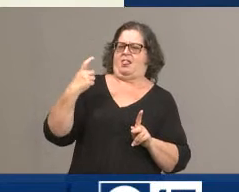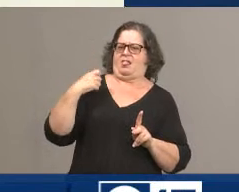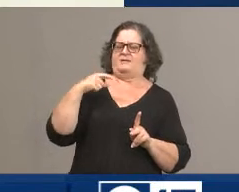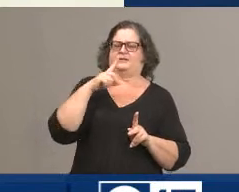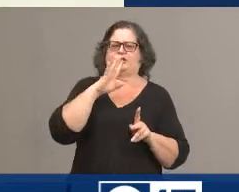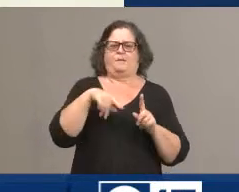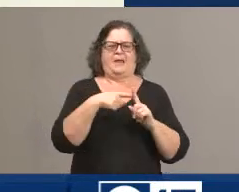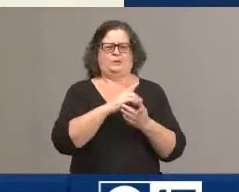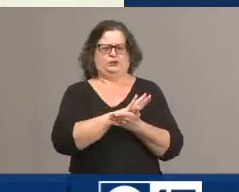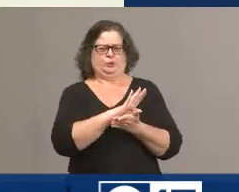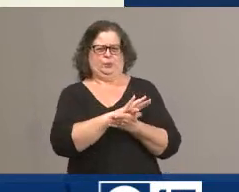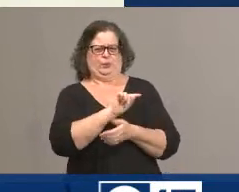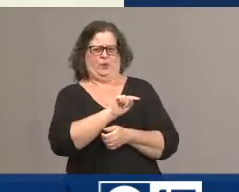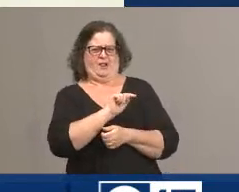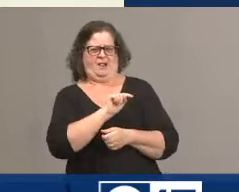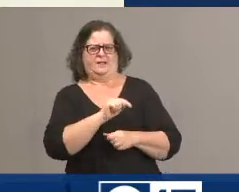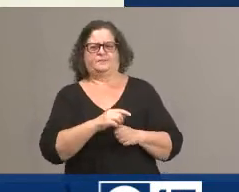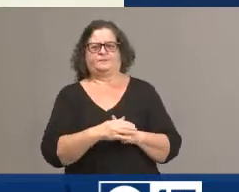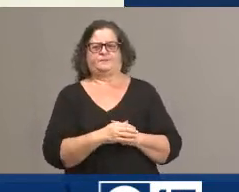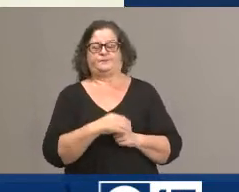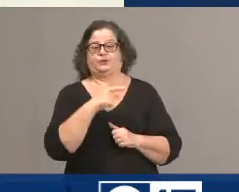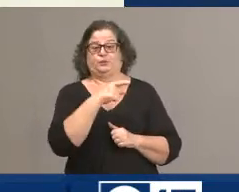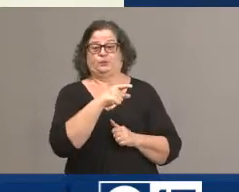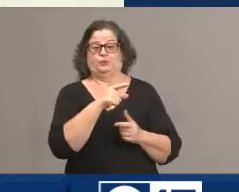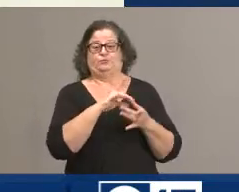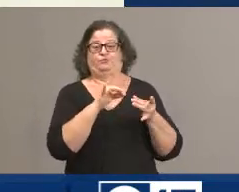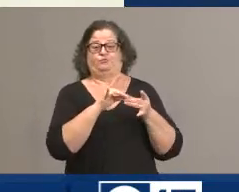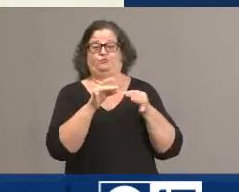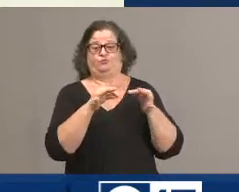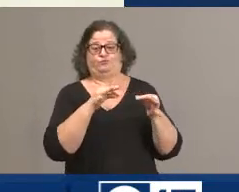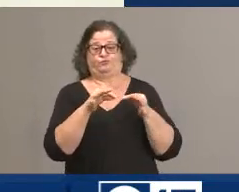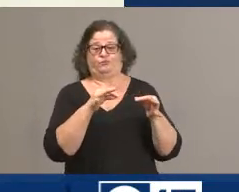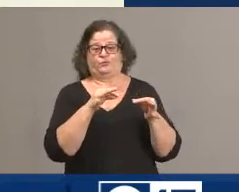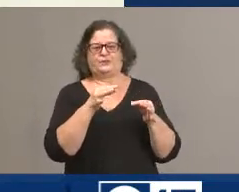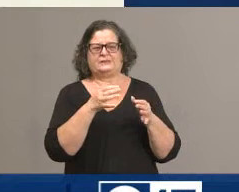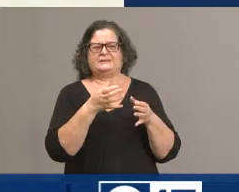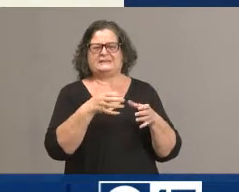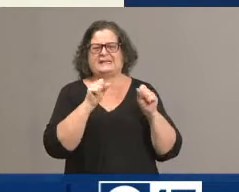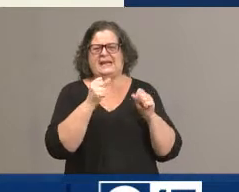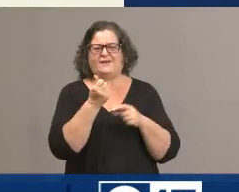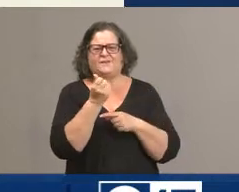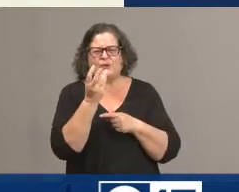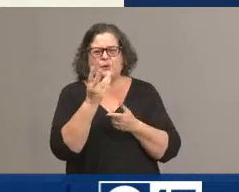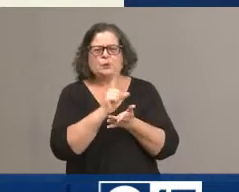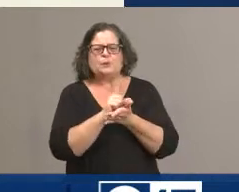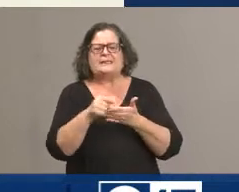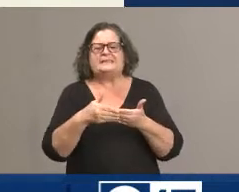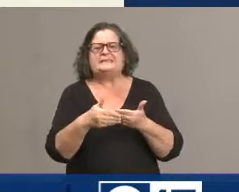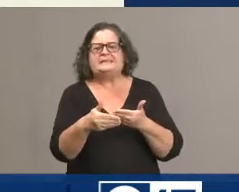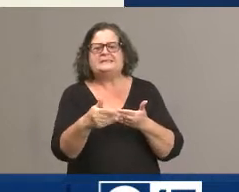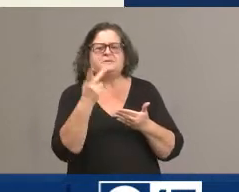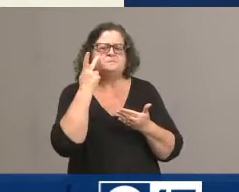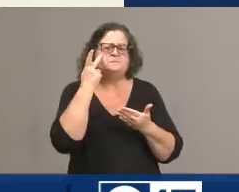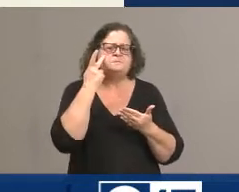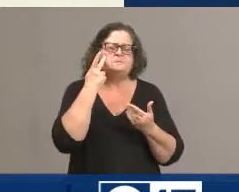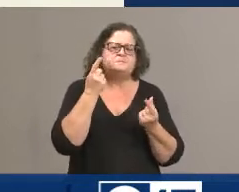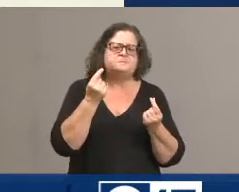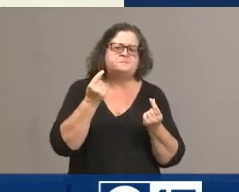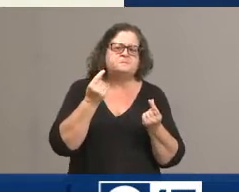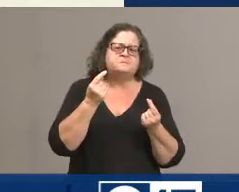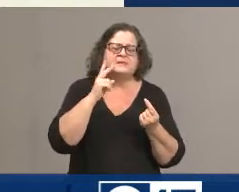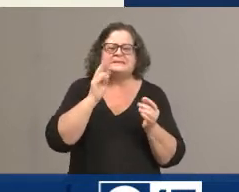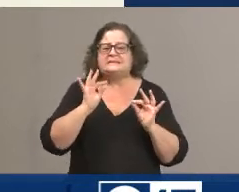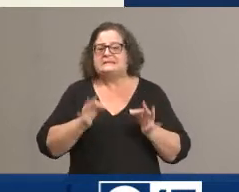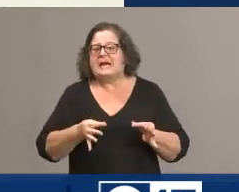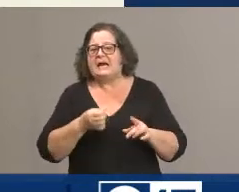out, and really as far as the eye can see, which is the view of many, many people we talk to. So why just say, you know